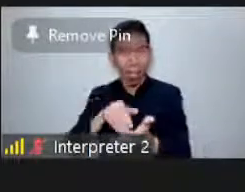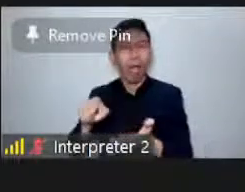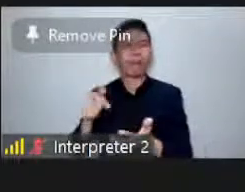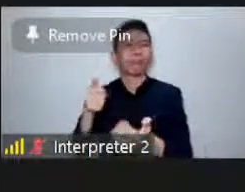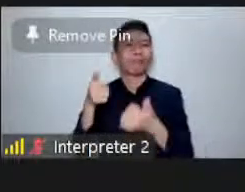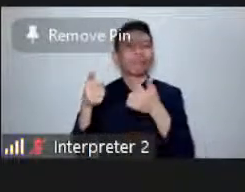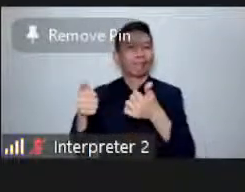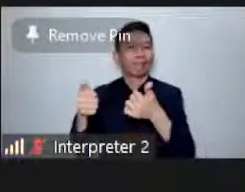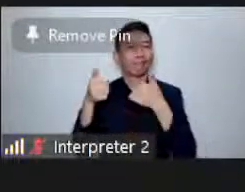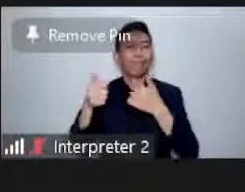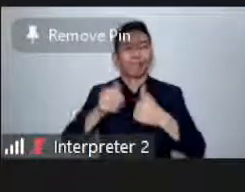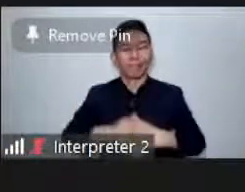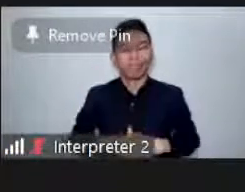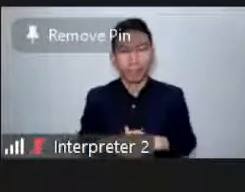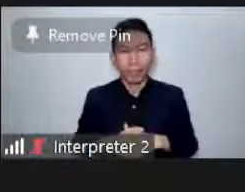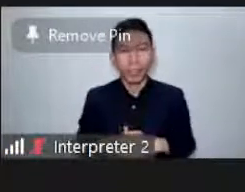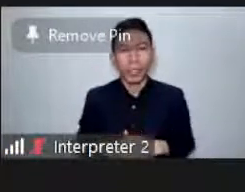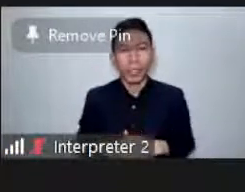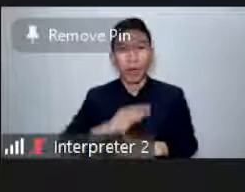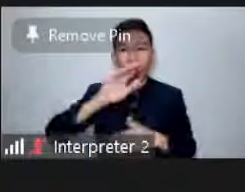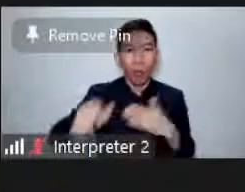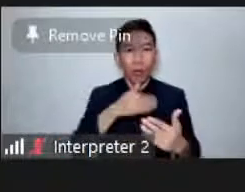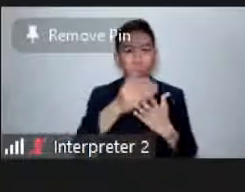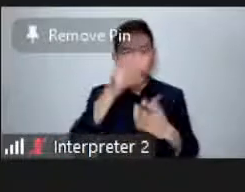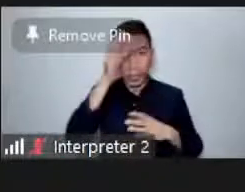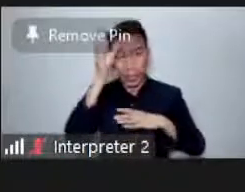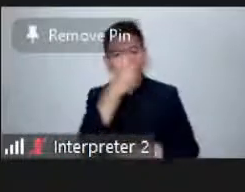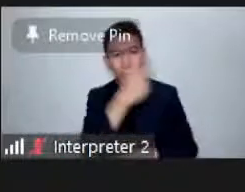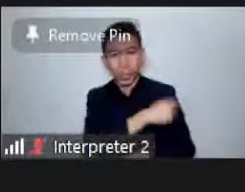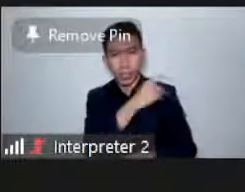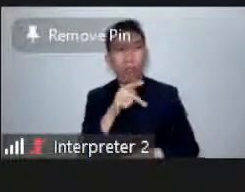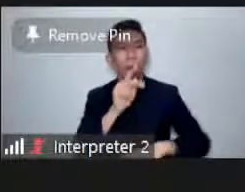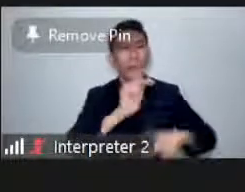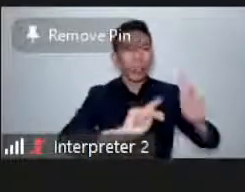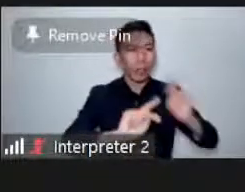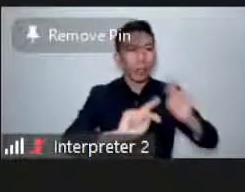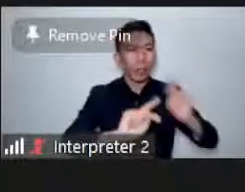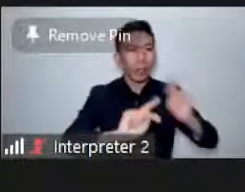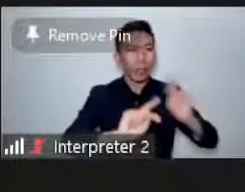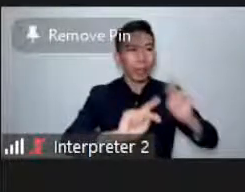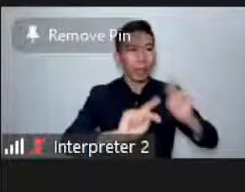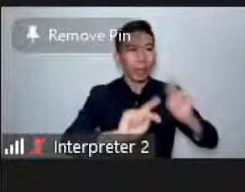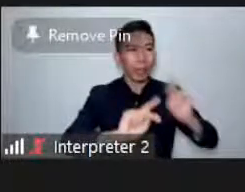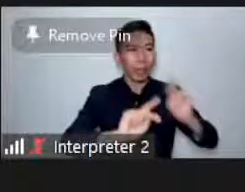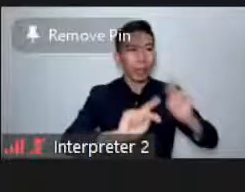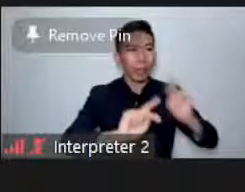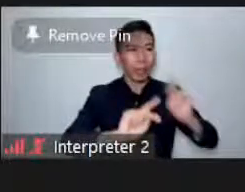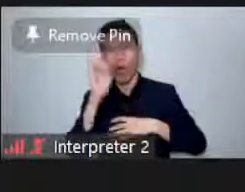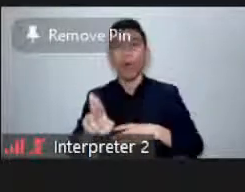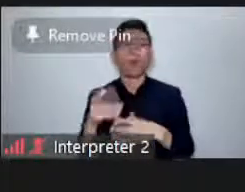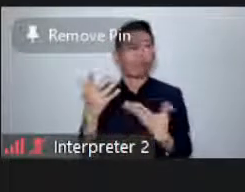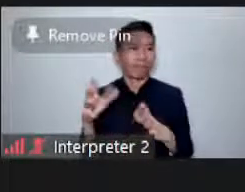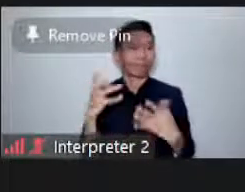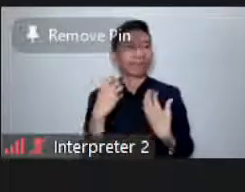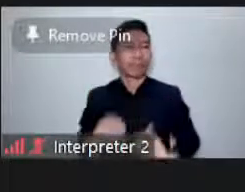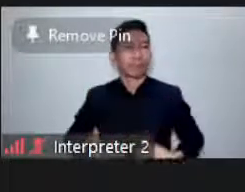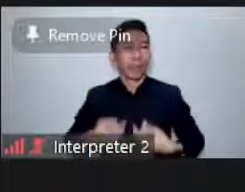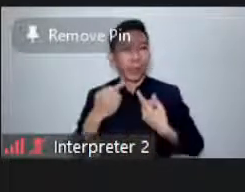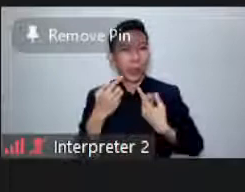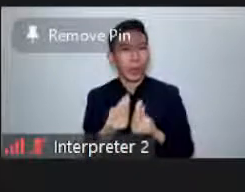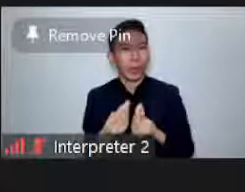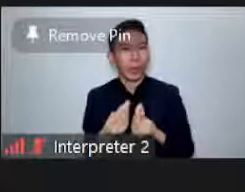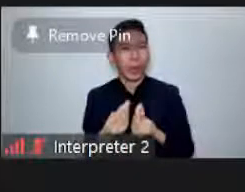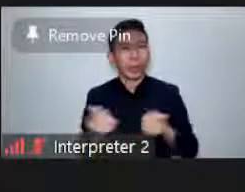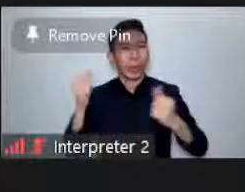All cancer patients, persons living with cancer, and cancer survivors are now considered as persons with disability, and